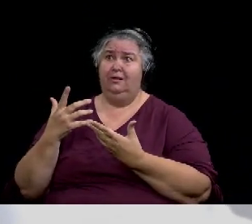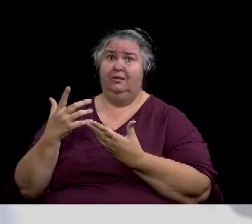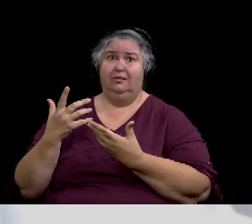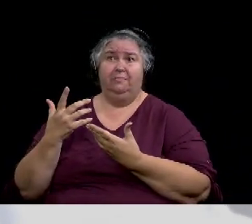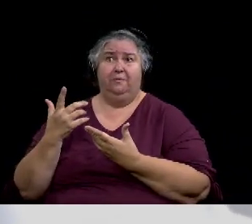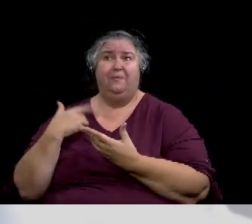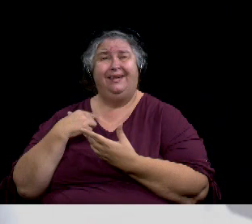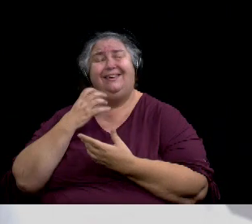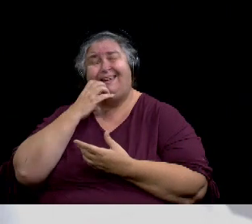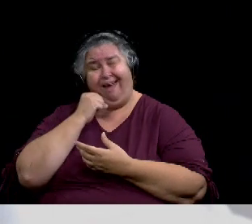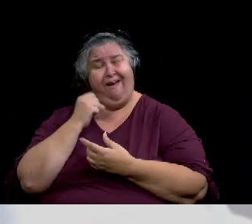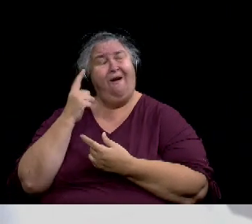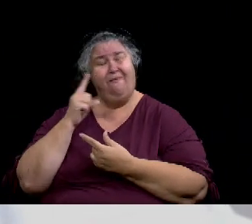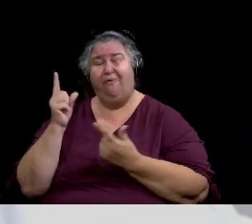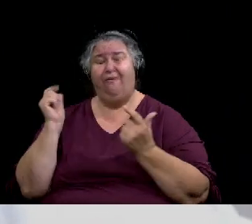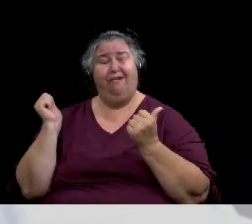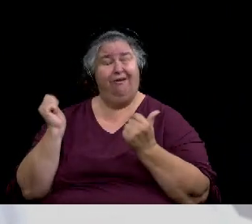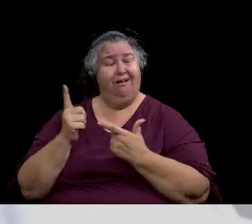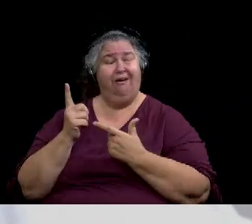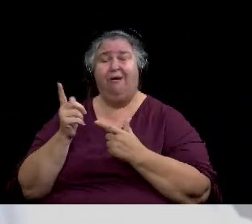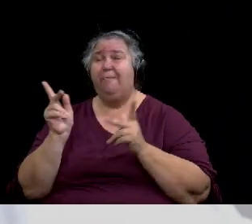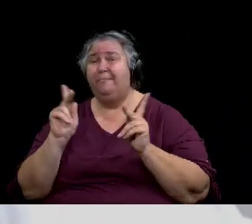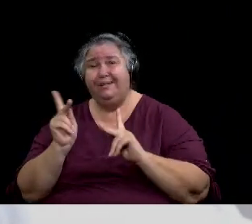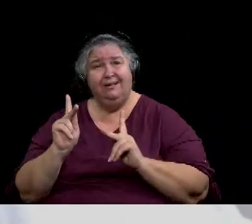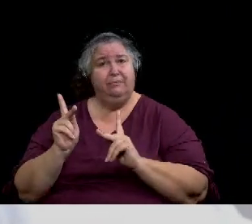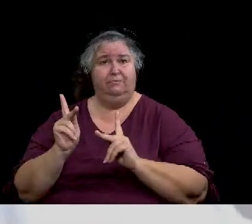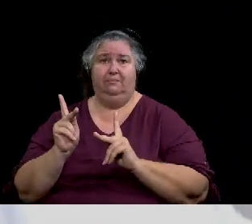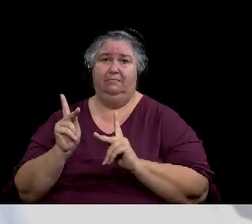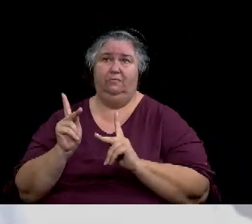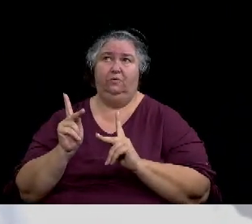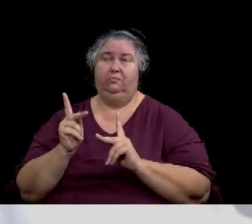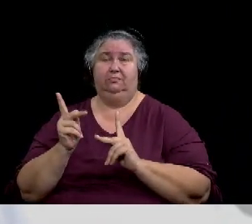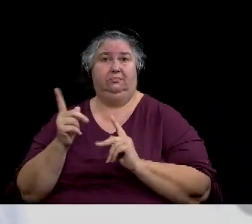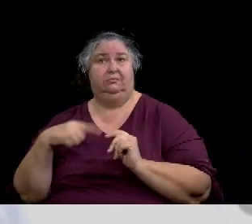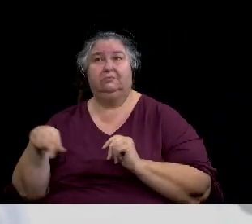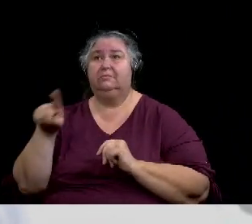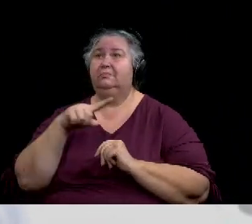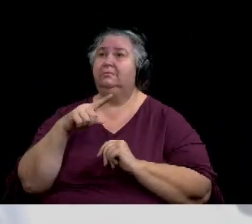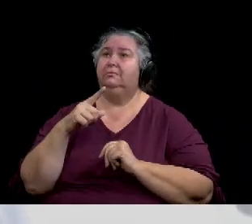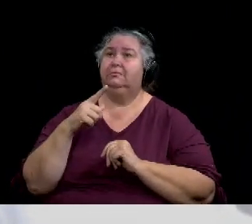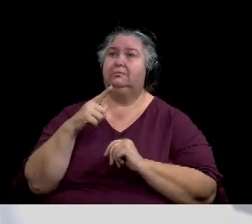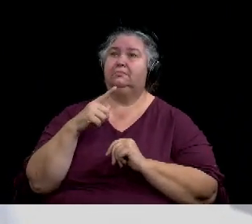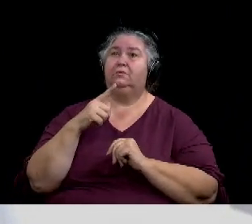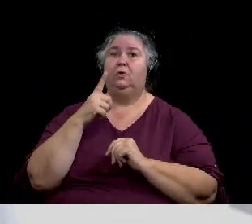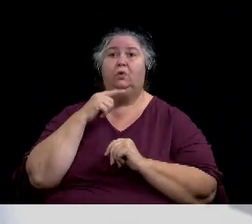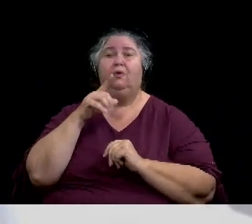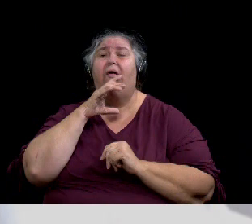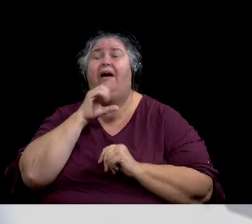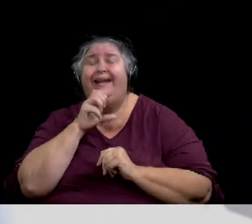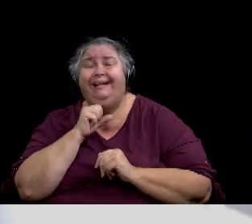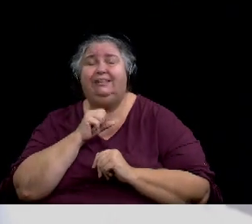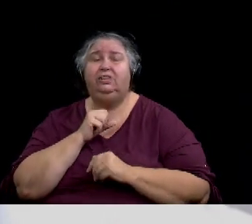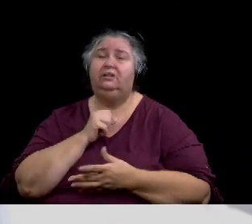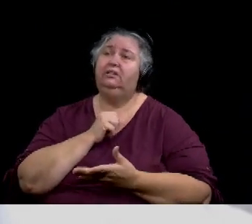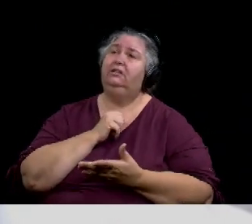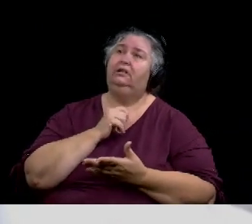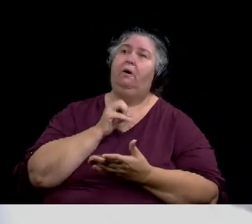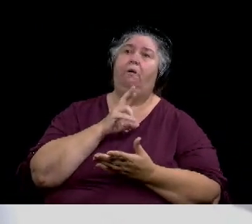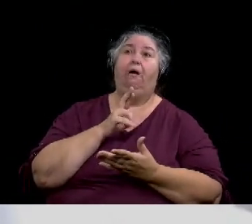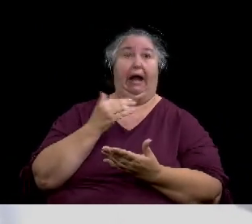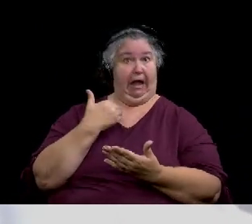we care for those individuals who are aging adults who